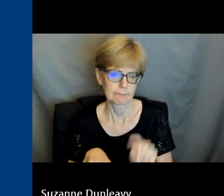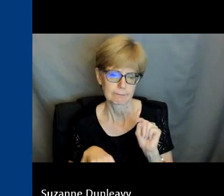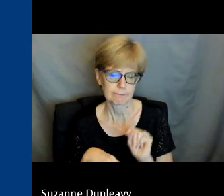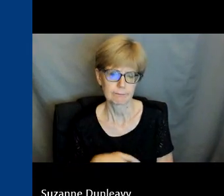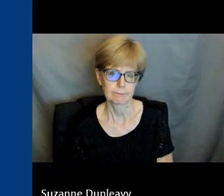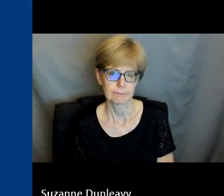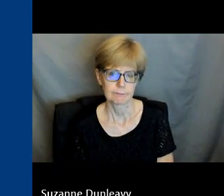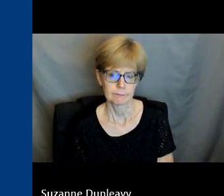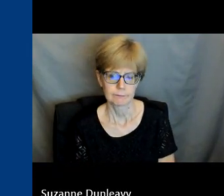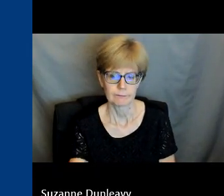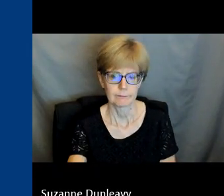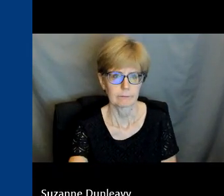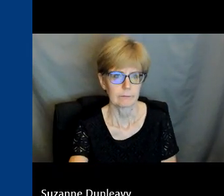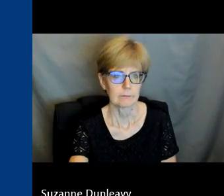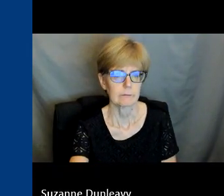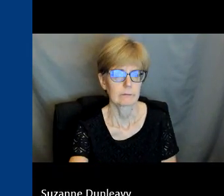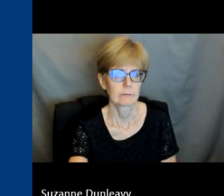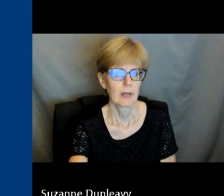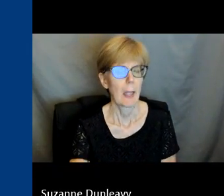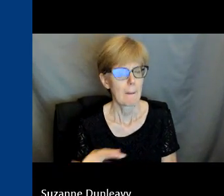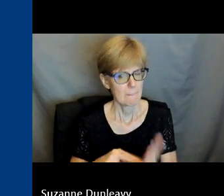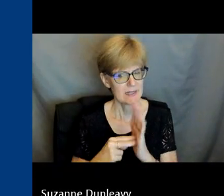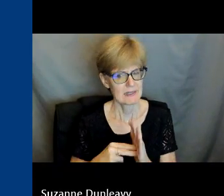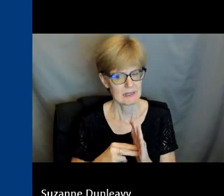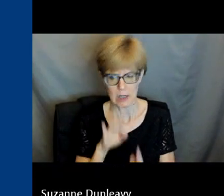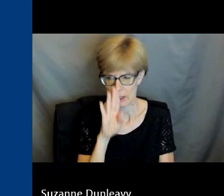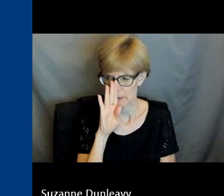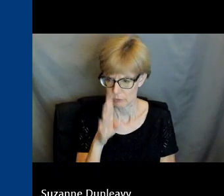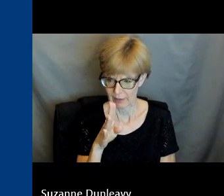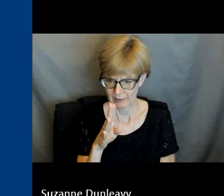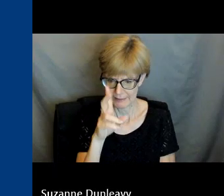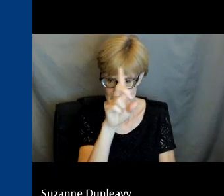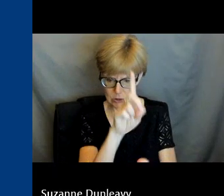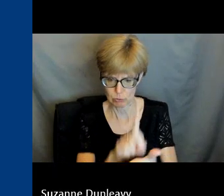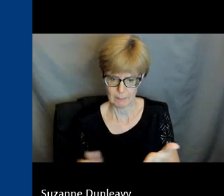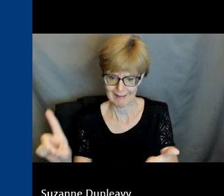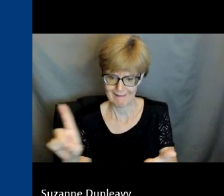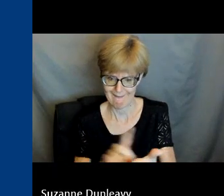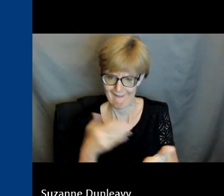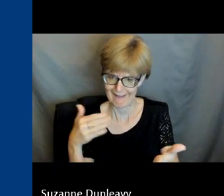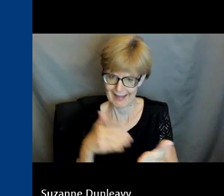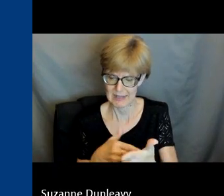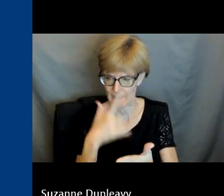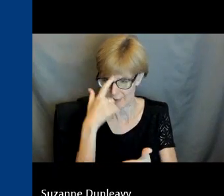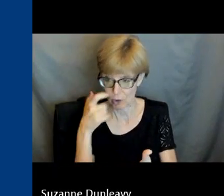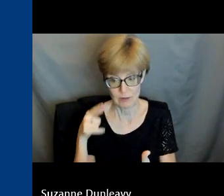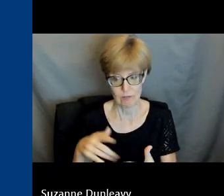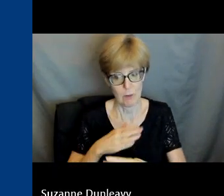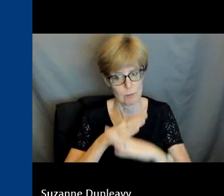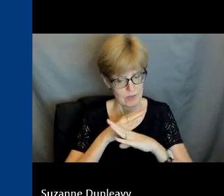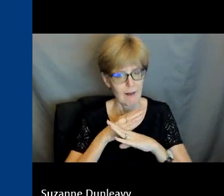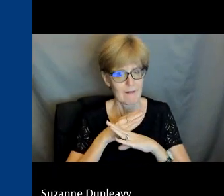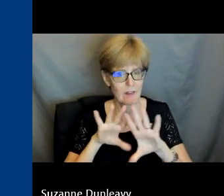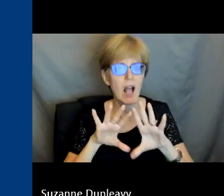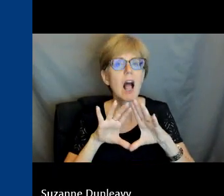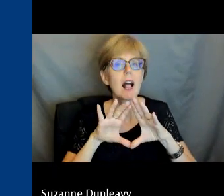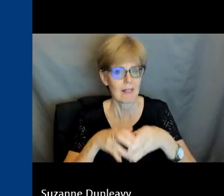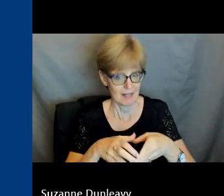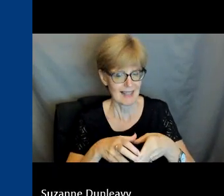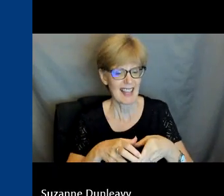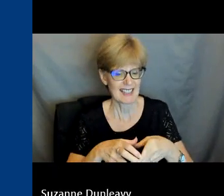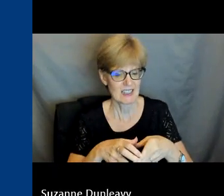were directly denied, discriminated against because of their protected class. So that's disparate treatment.